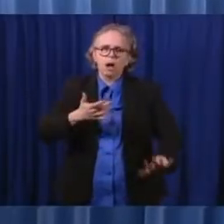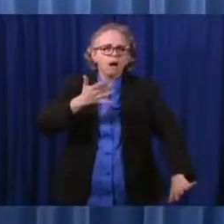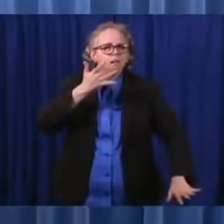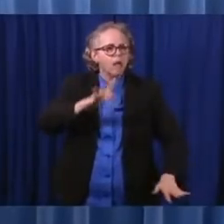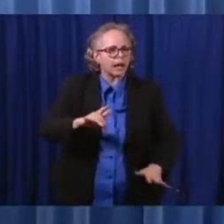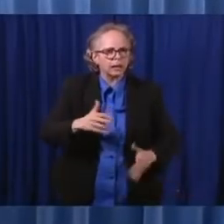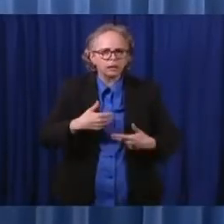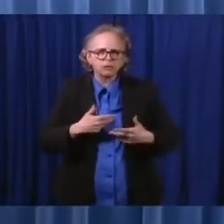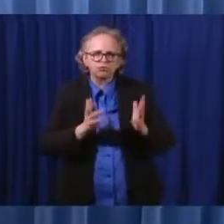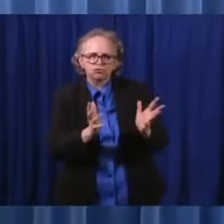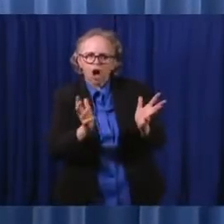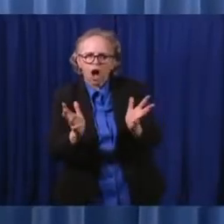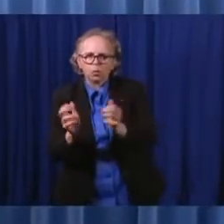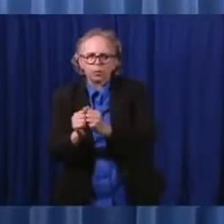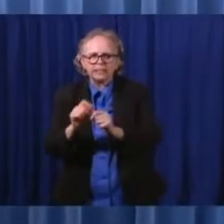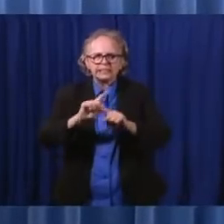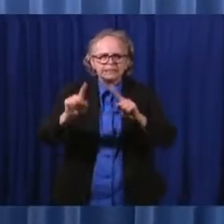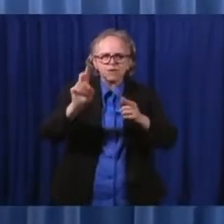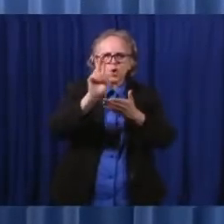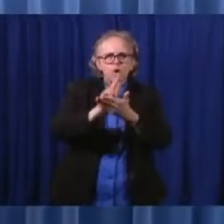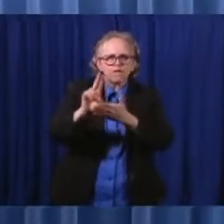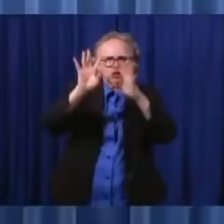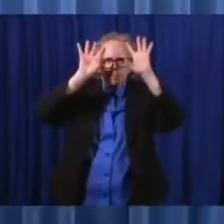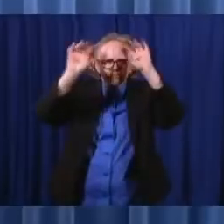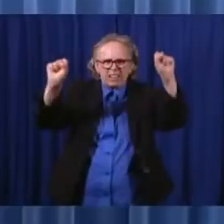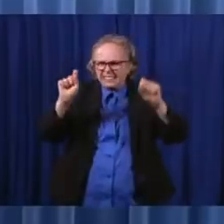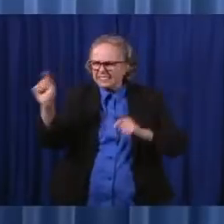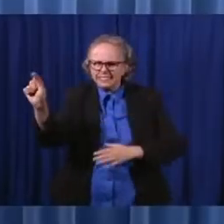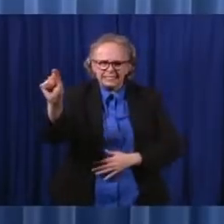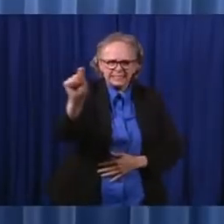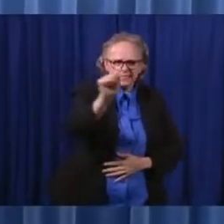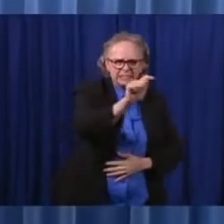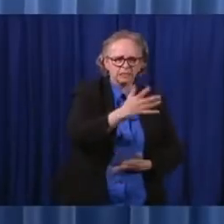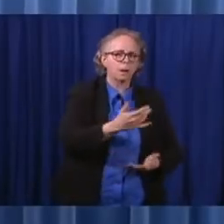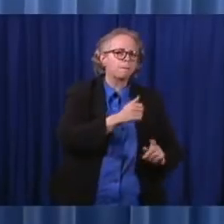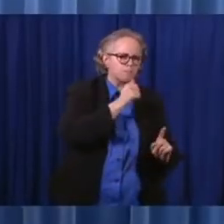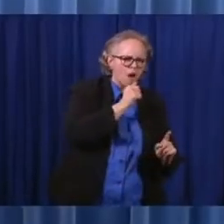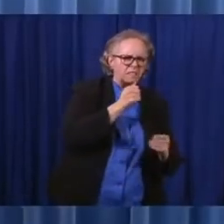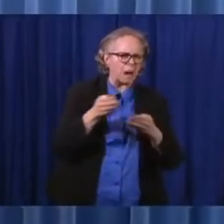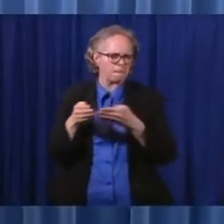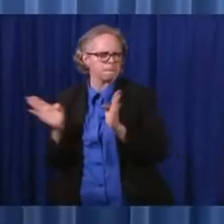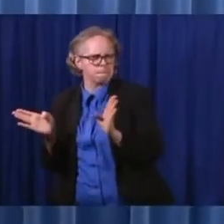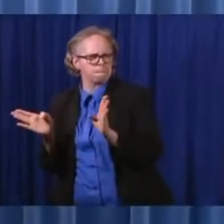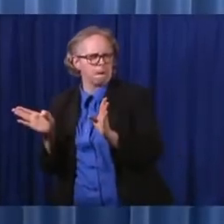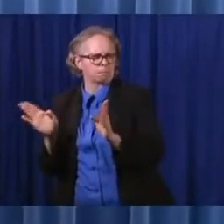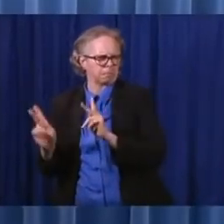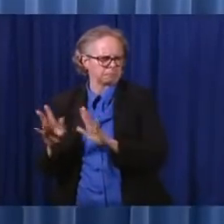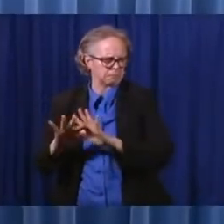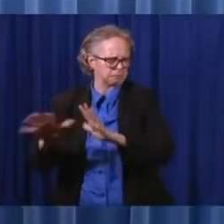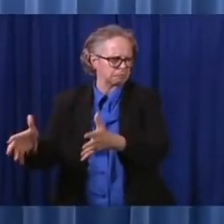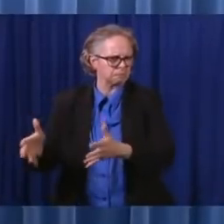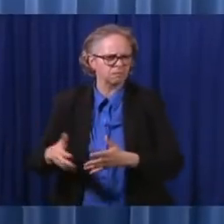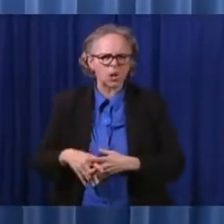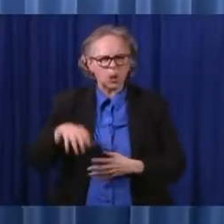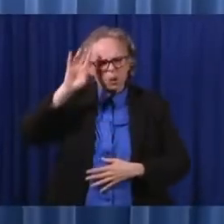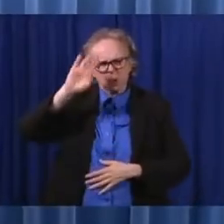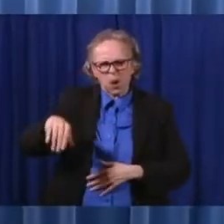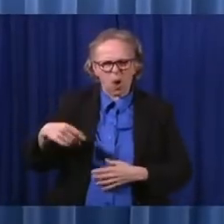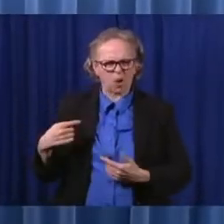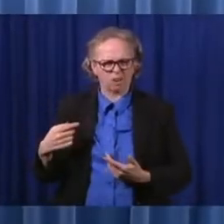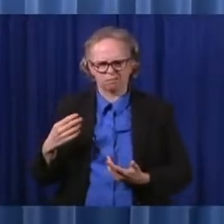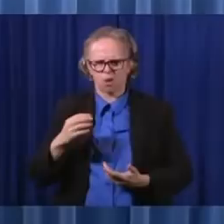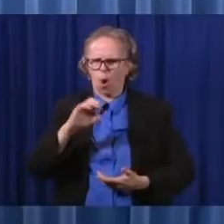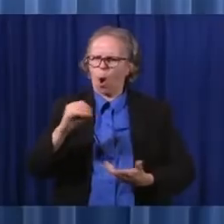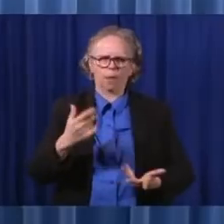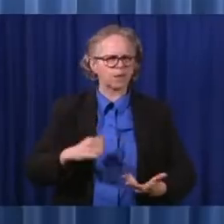private and public. And let me just say that we are very proud in Ohio to have some amazing universities, both small liberal arts